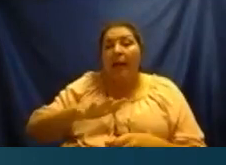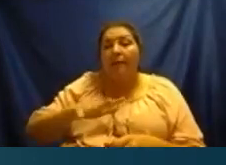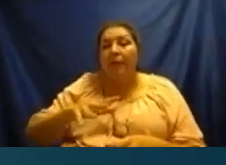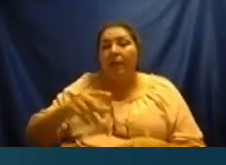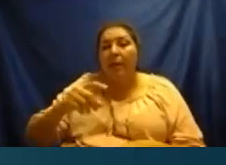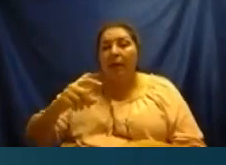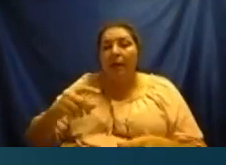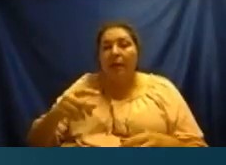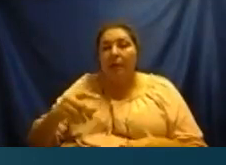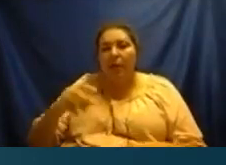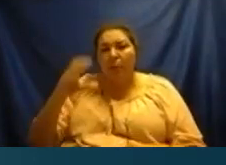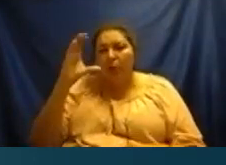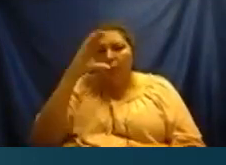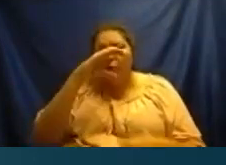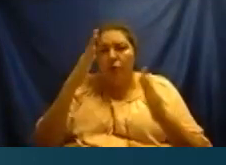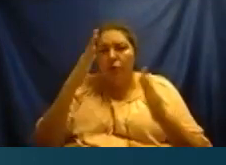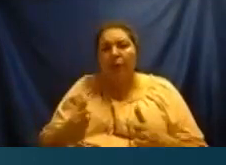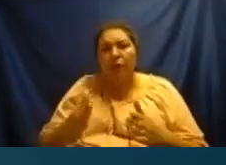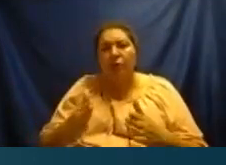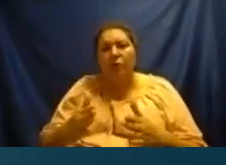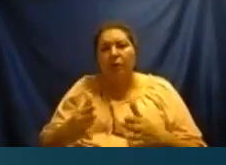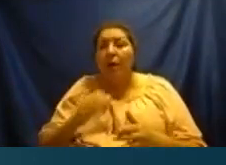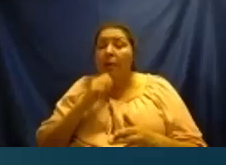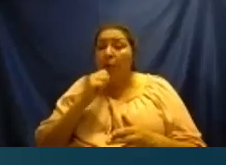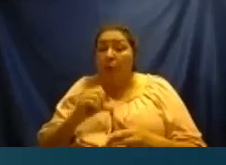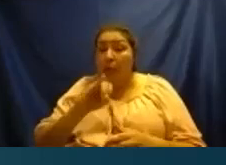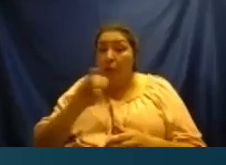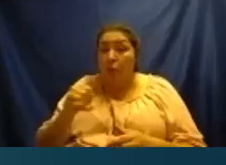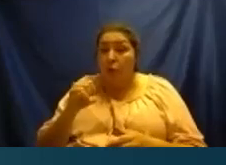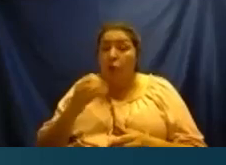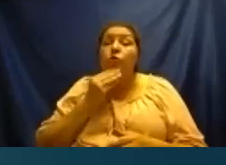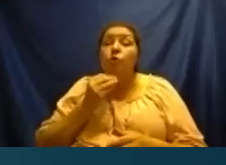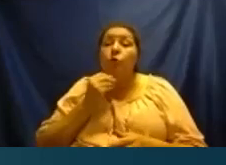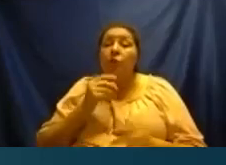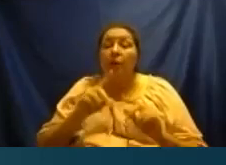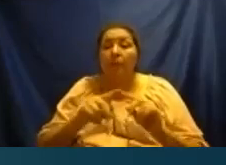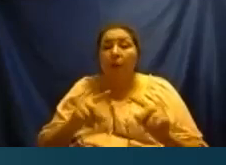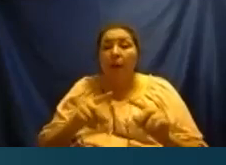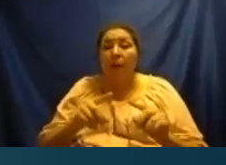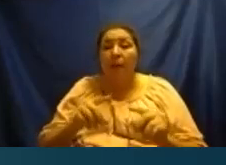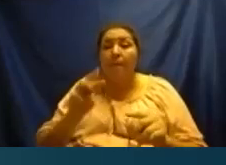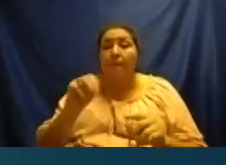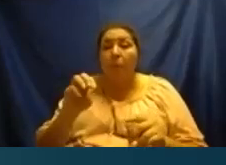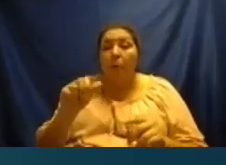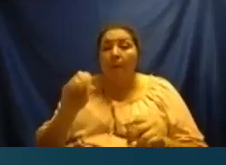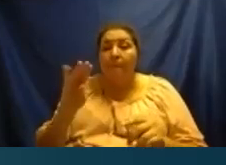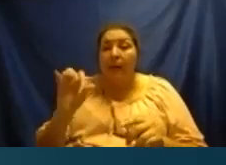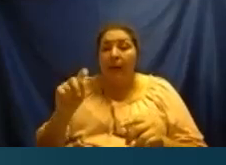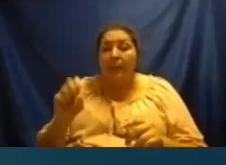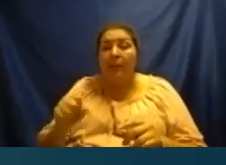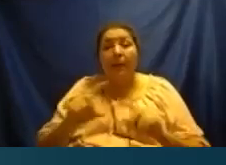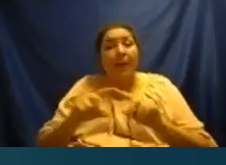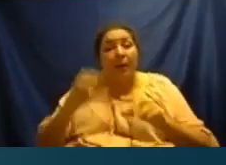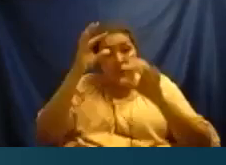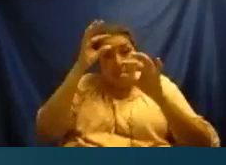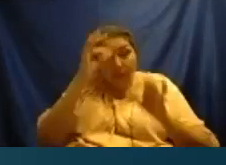are Moabite women, and yet they choose to go with Naomi. And this is one